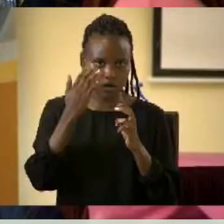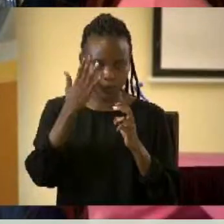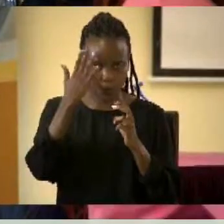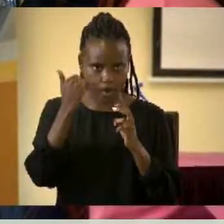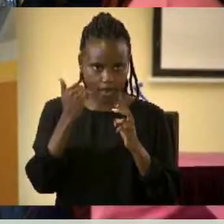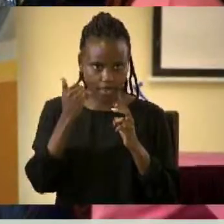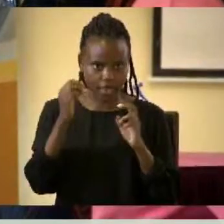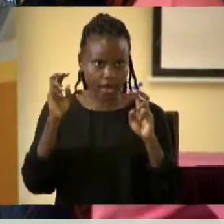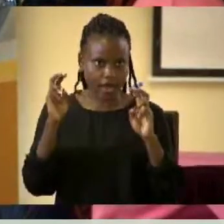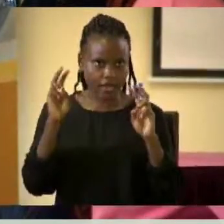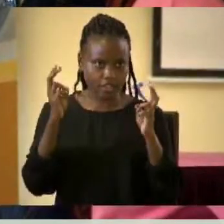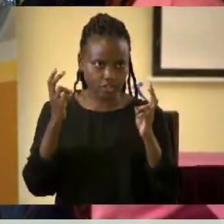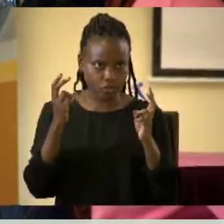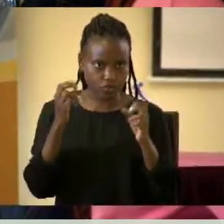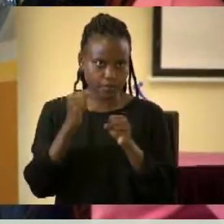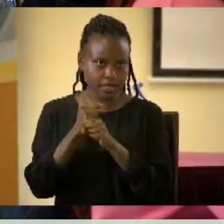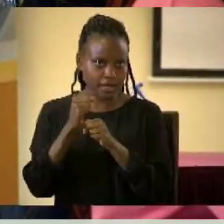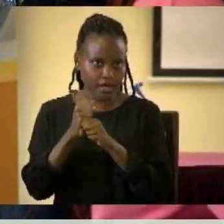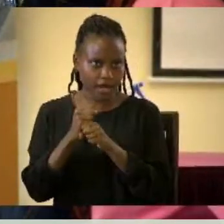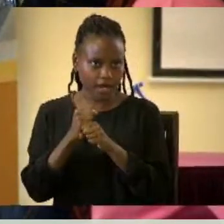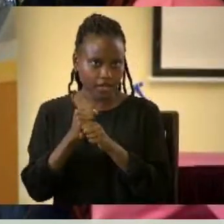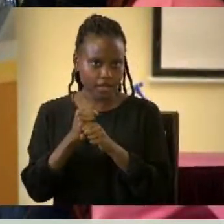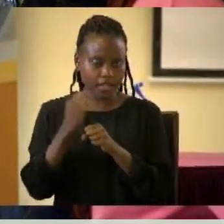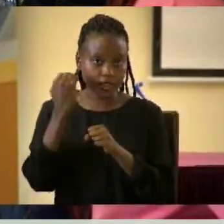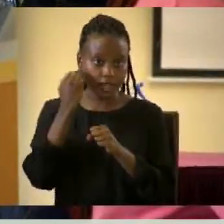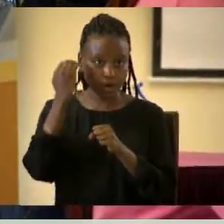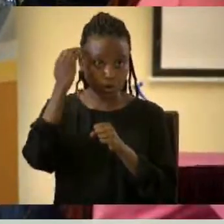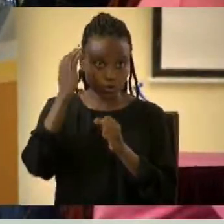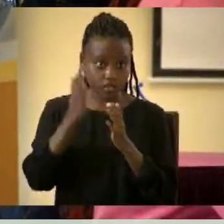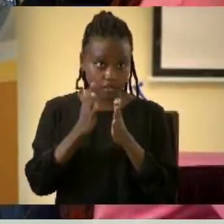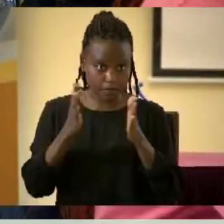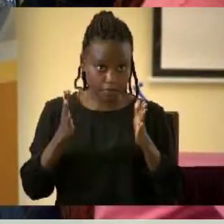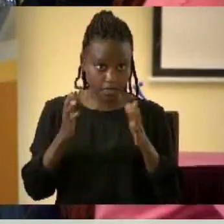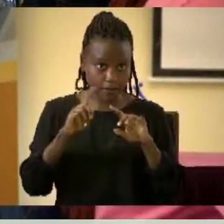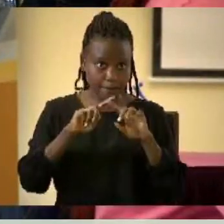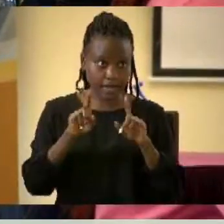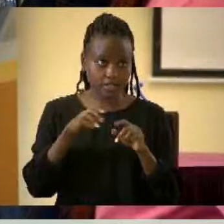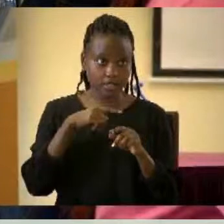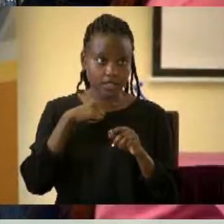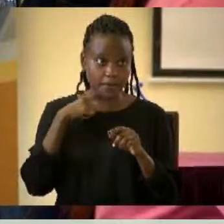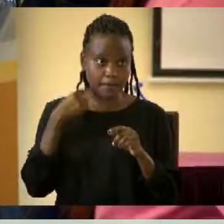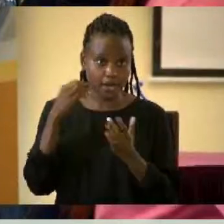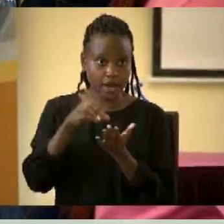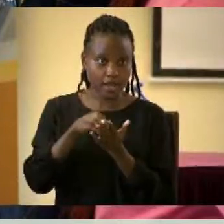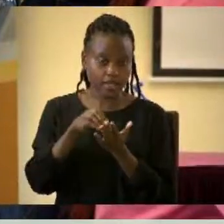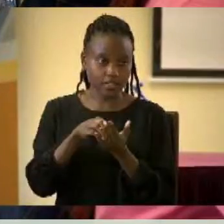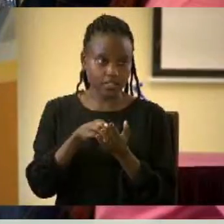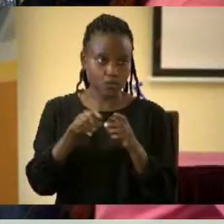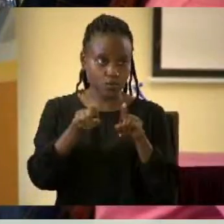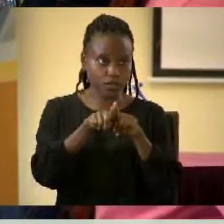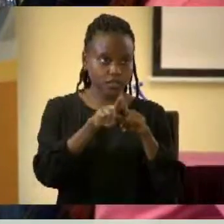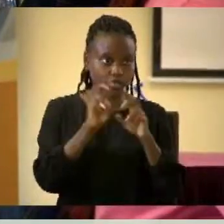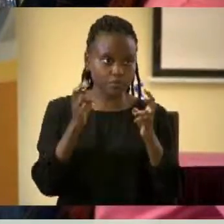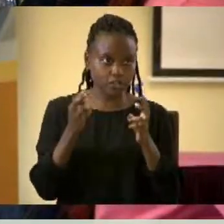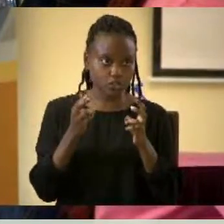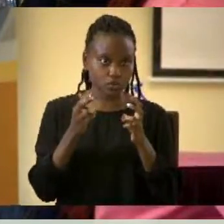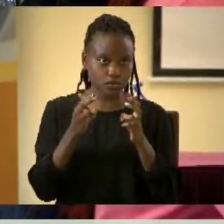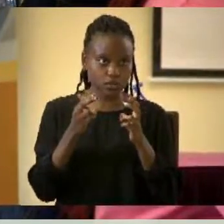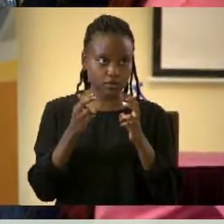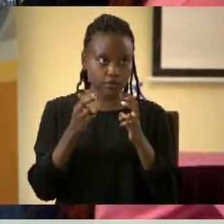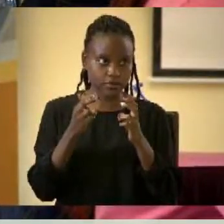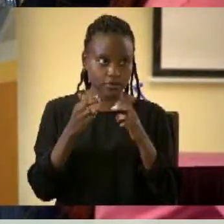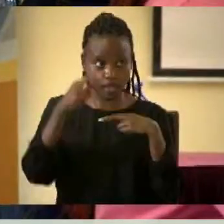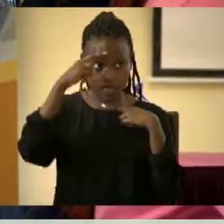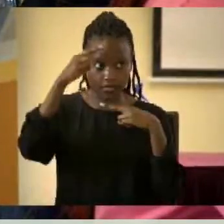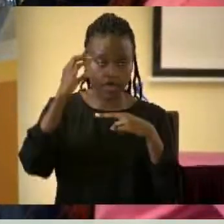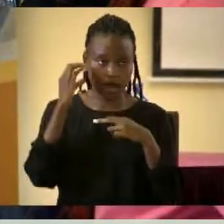in magistrates' court as robbery with violence, but murder cases with the same consequences but in the High Court.